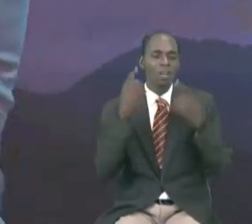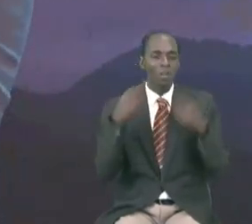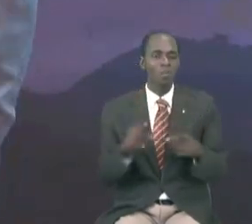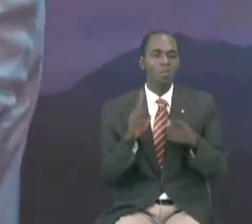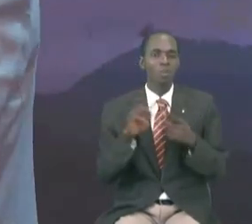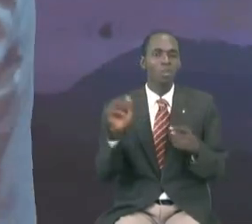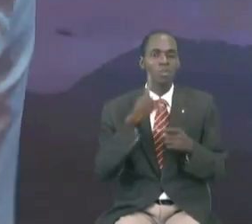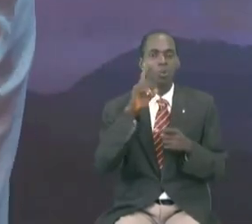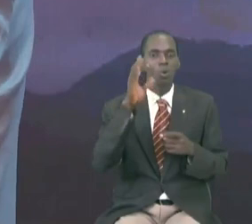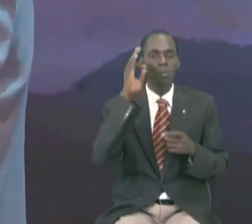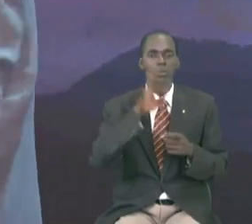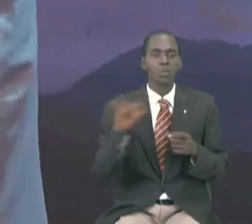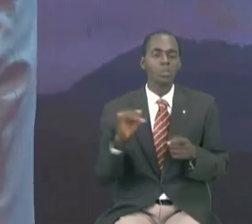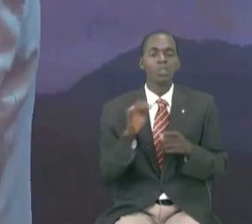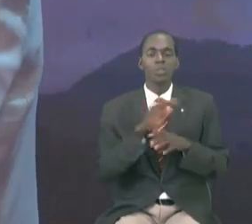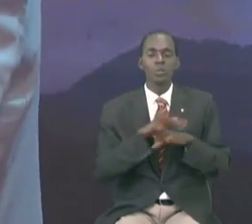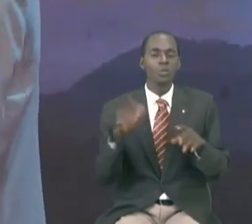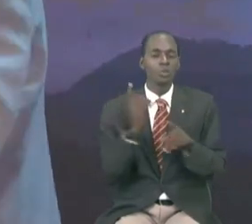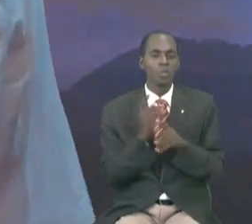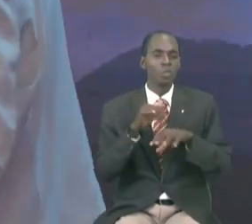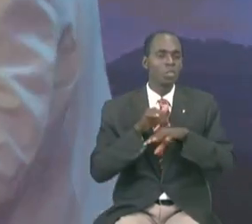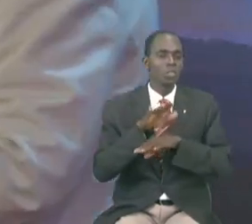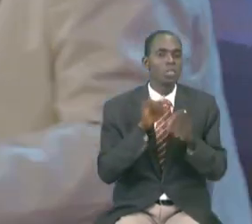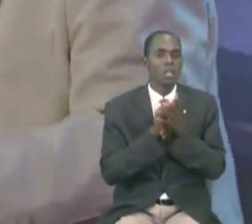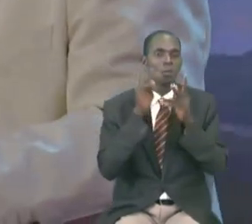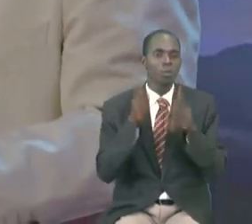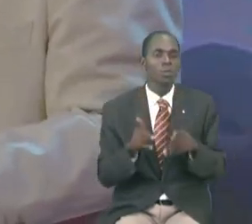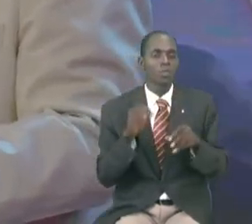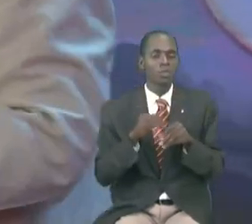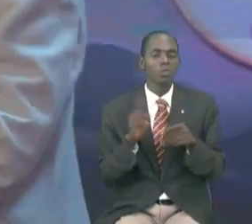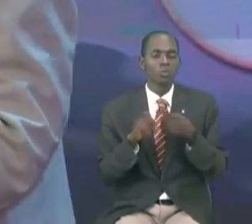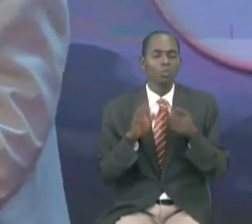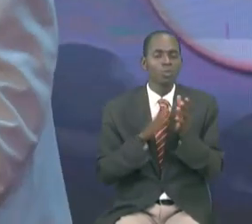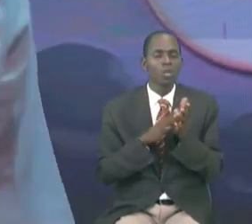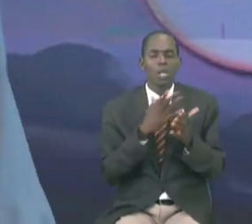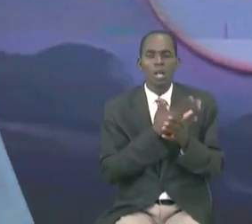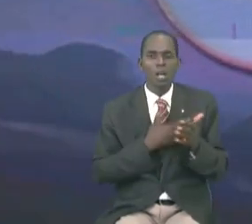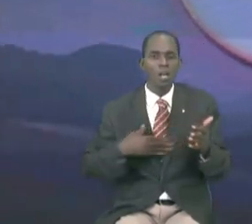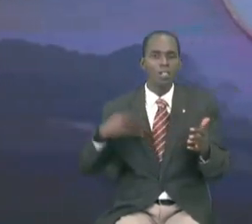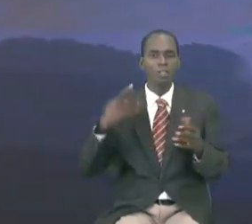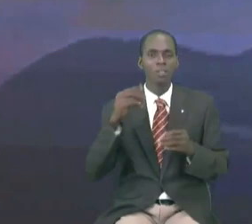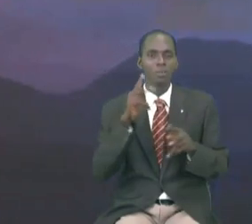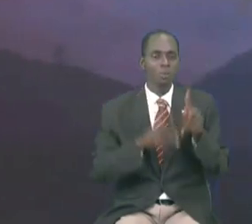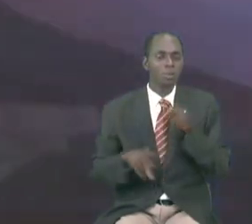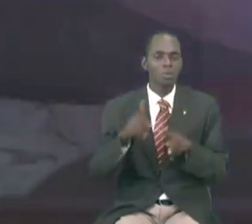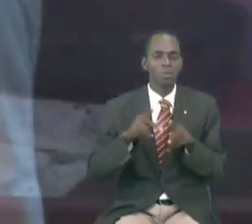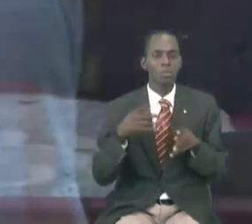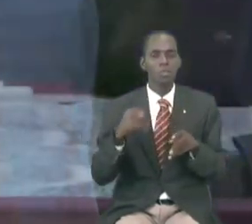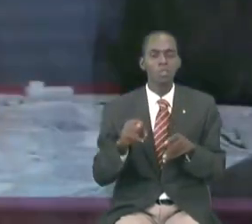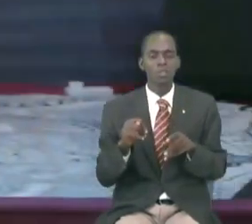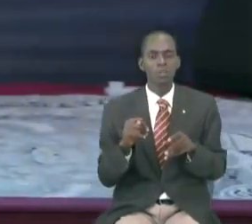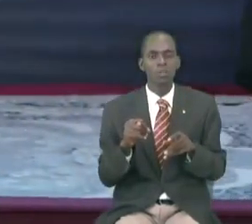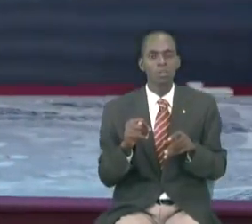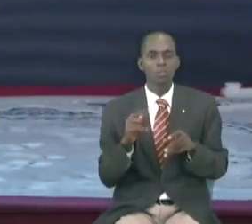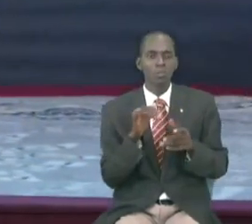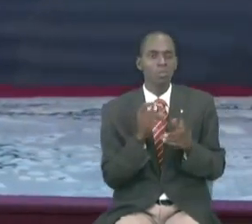people, from the greatest to the least, the men and the women, everybody turned, everybody repented, and they had the salvation